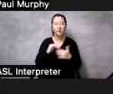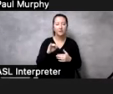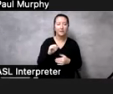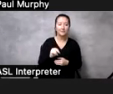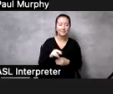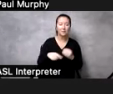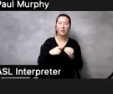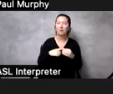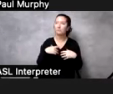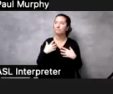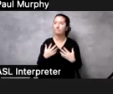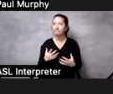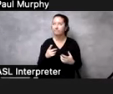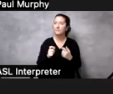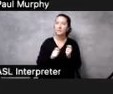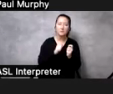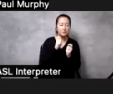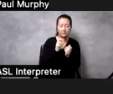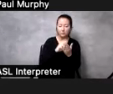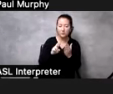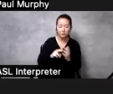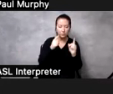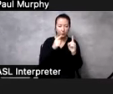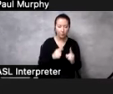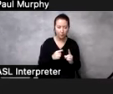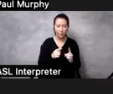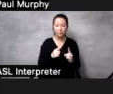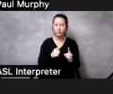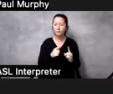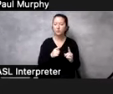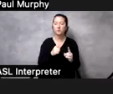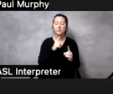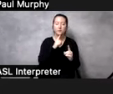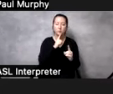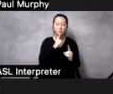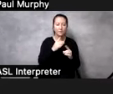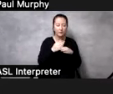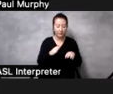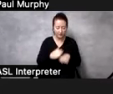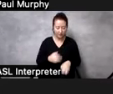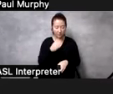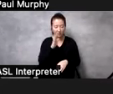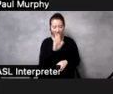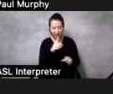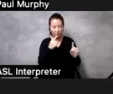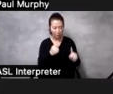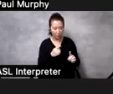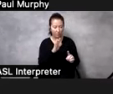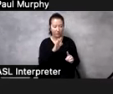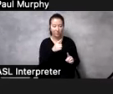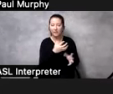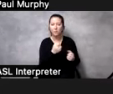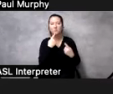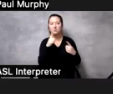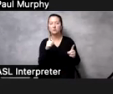as specific research goals. So again, you know, really breaking down what they want to accomplish in their research project